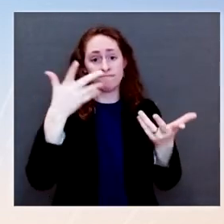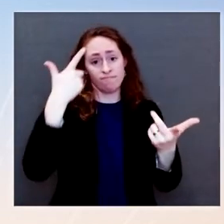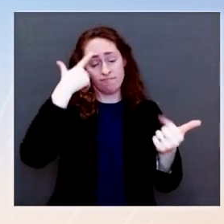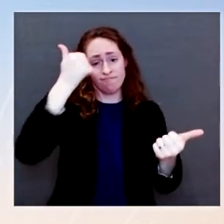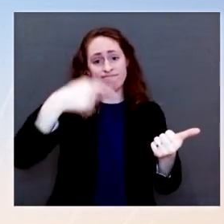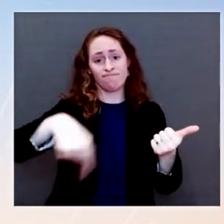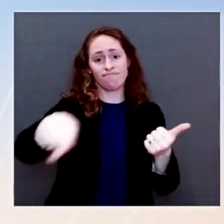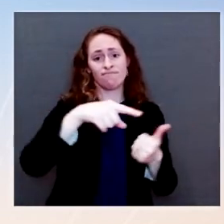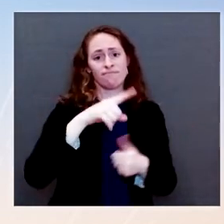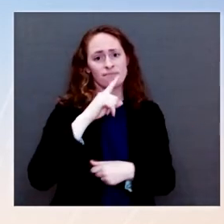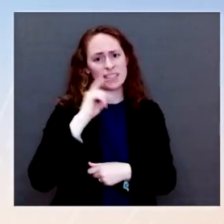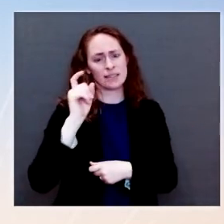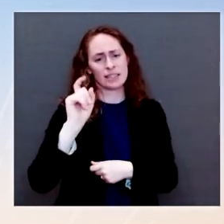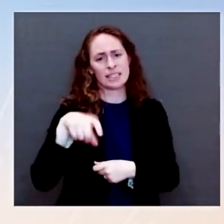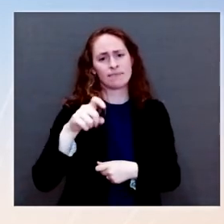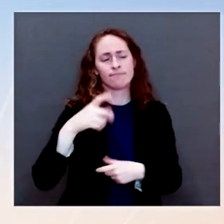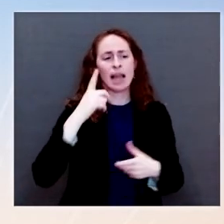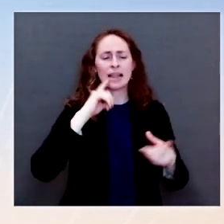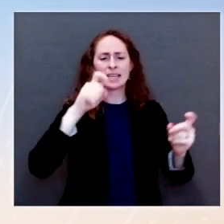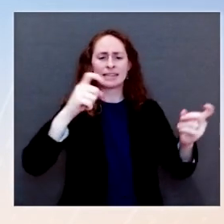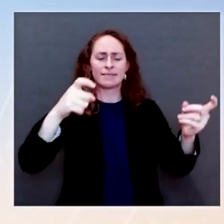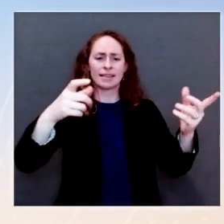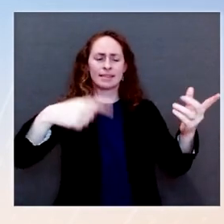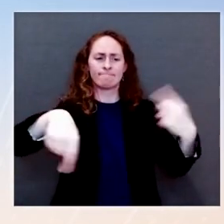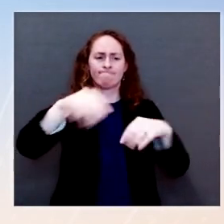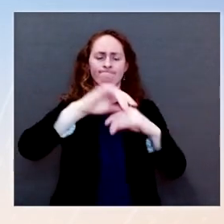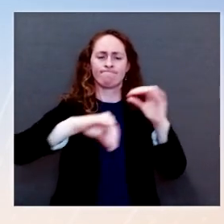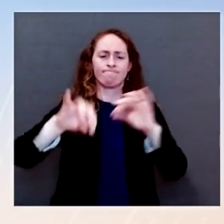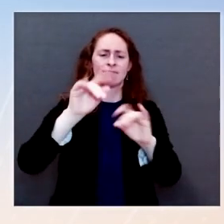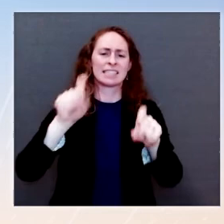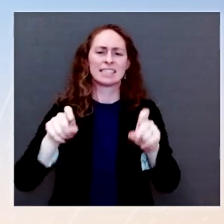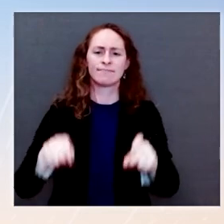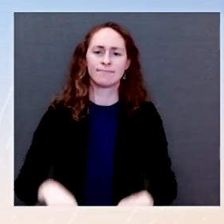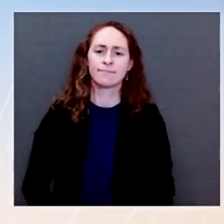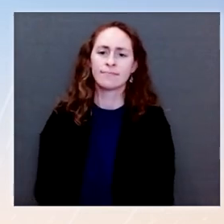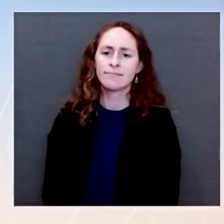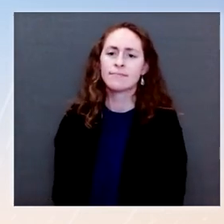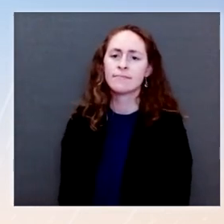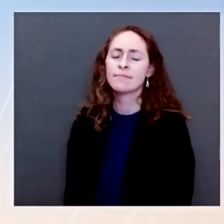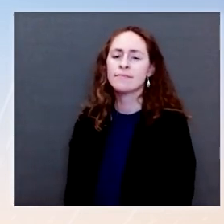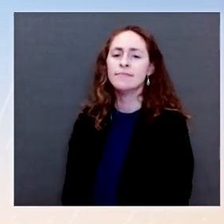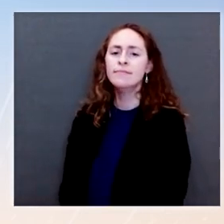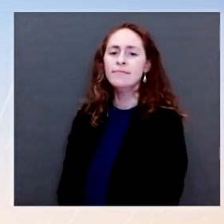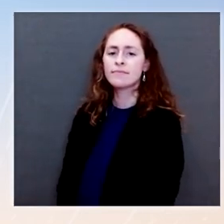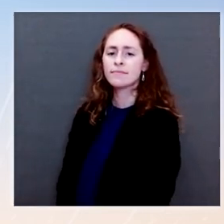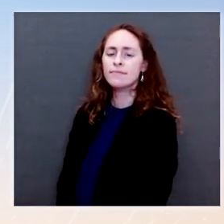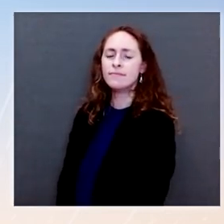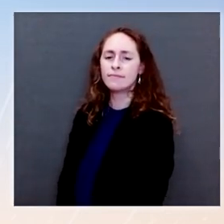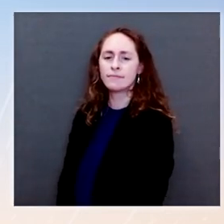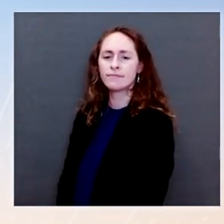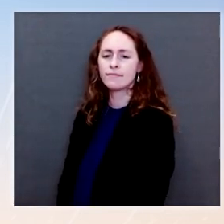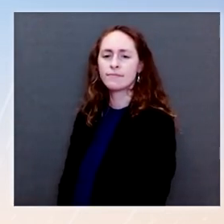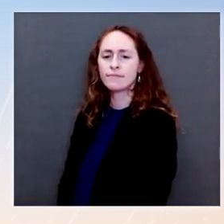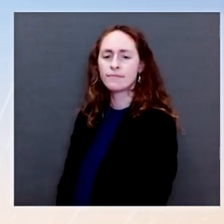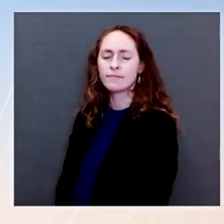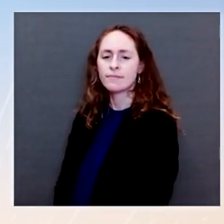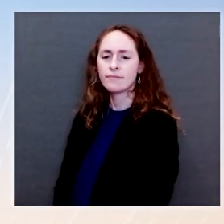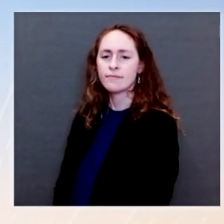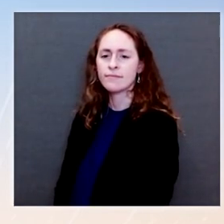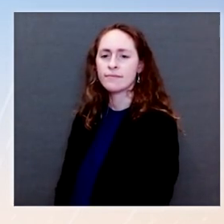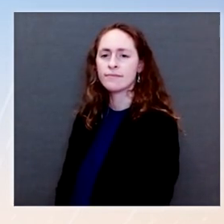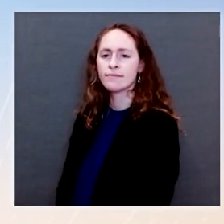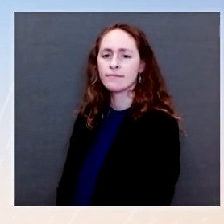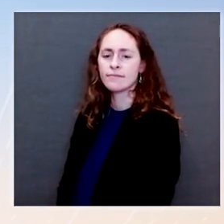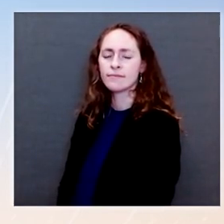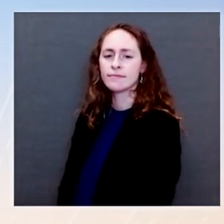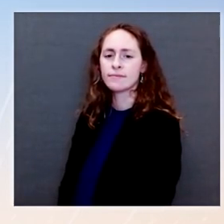pricing in that bill in a few minutes, but I think the big question is still just where Senators Sinema and Manchin